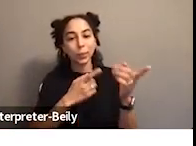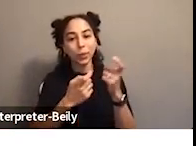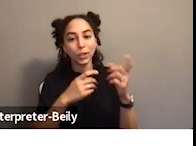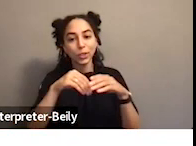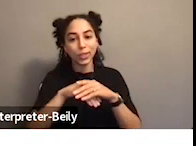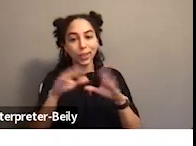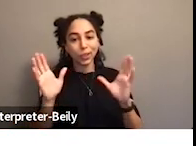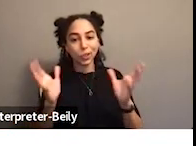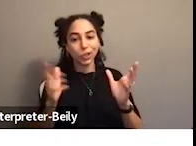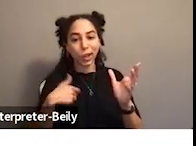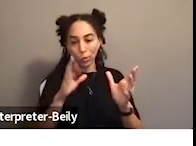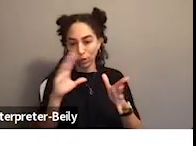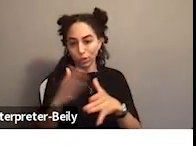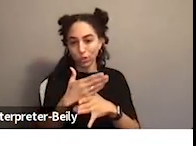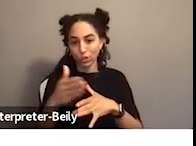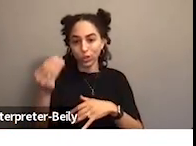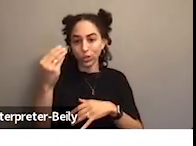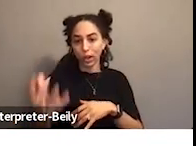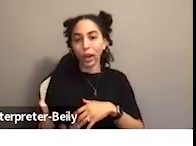will share.